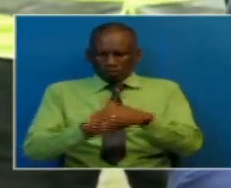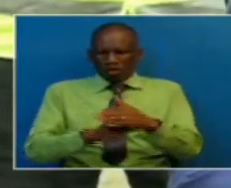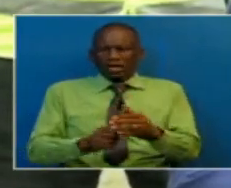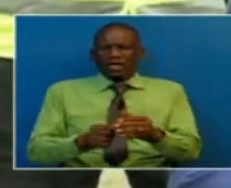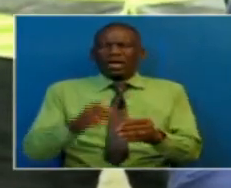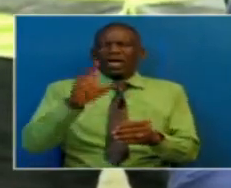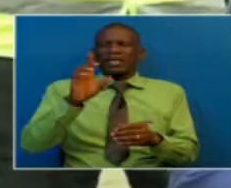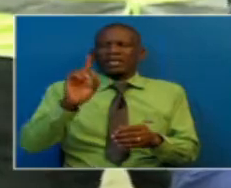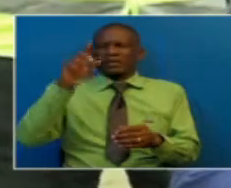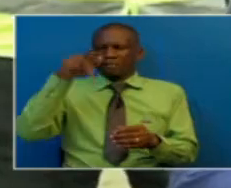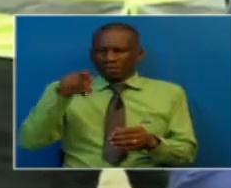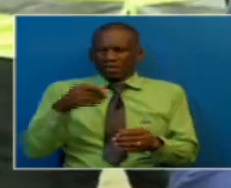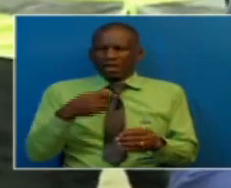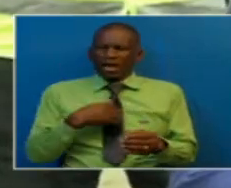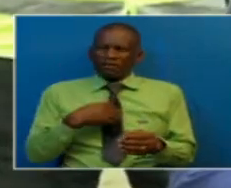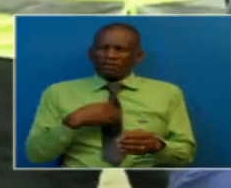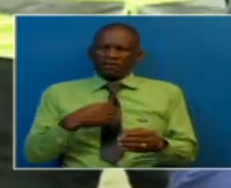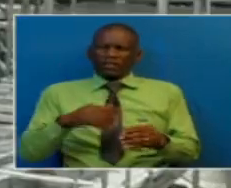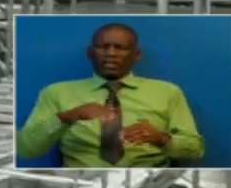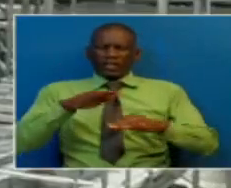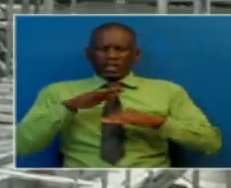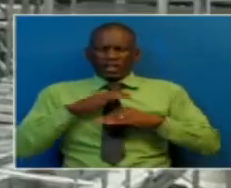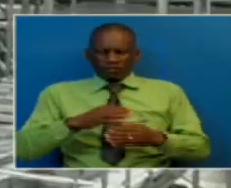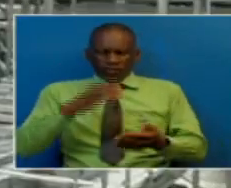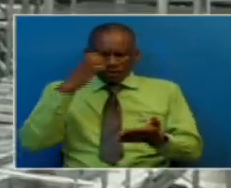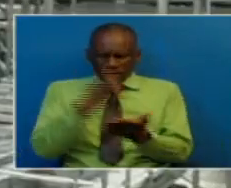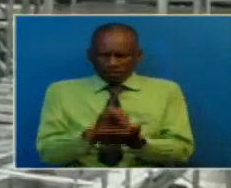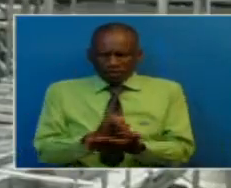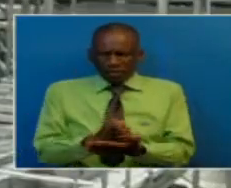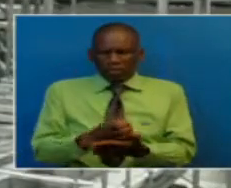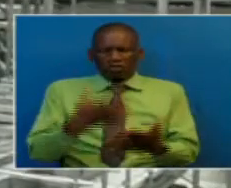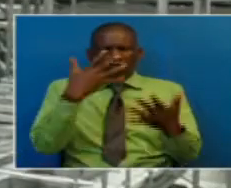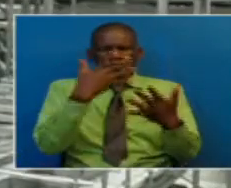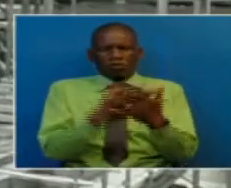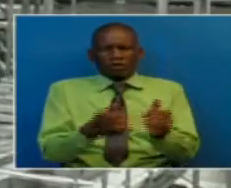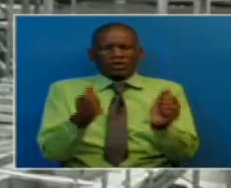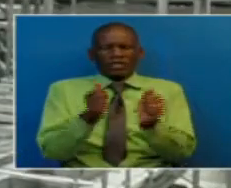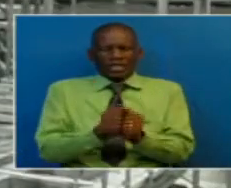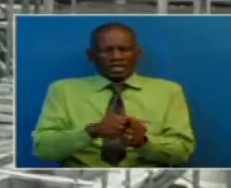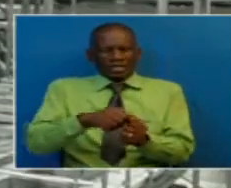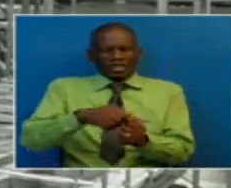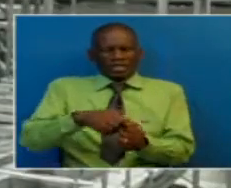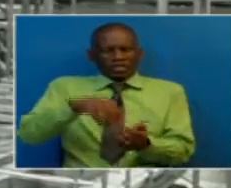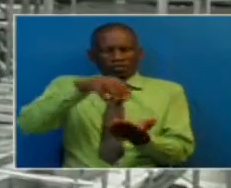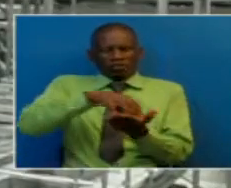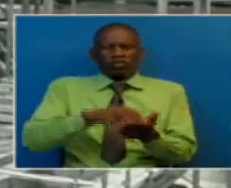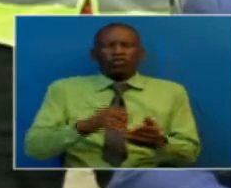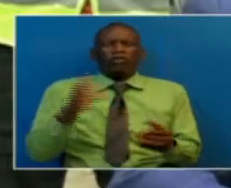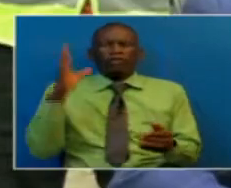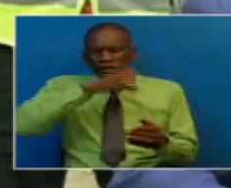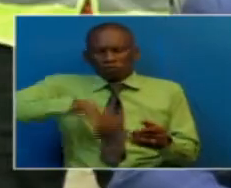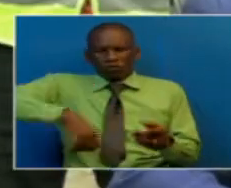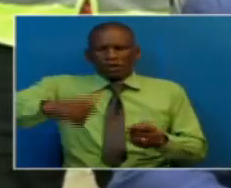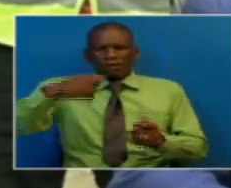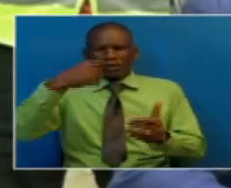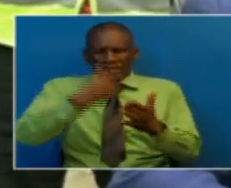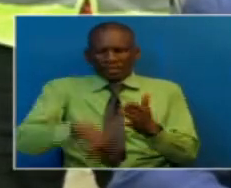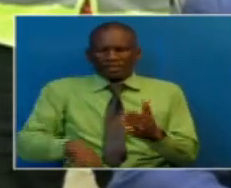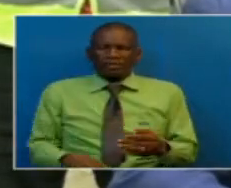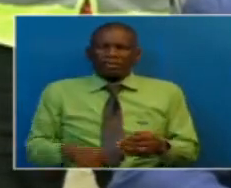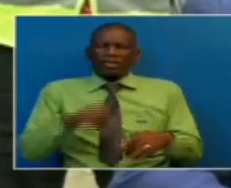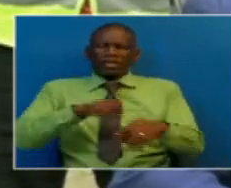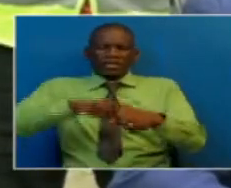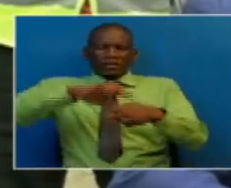Public Prosecutions had found sufficient grounds for her prosecution on 10 counts of tax evasion. During the